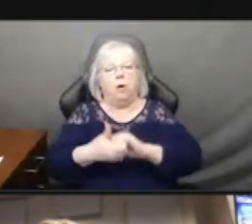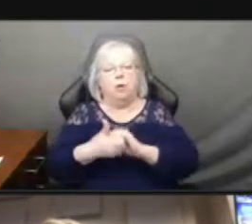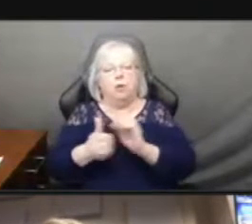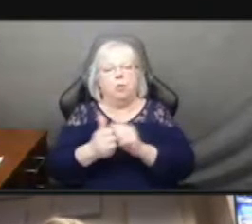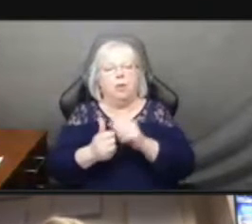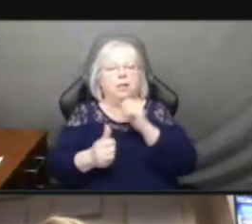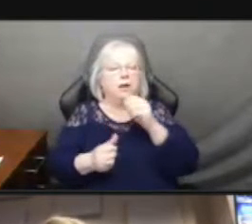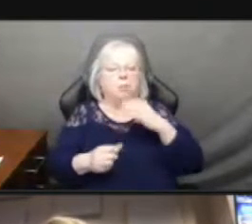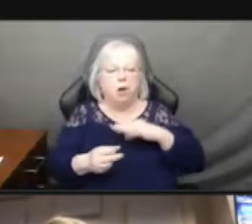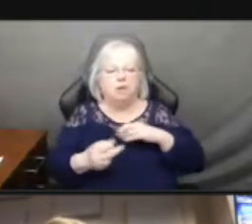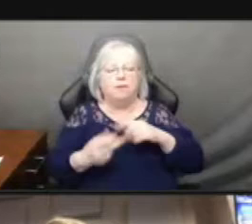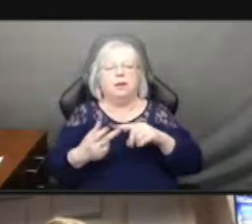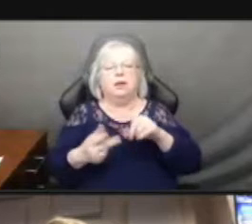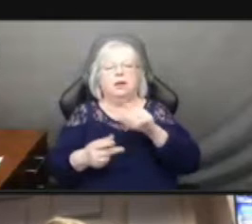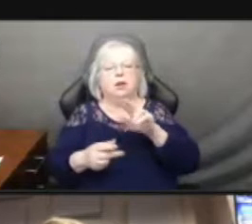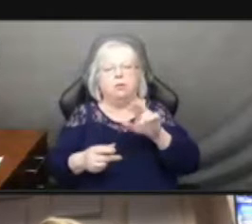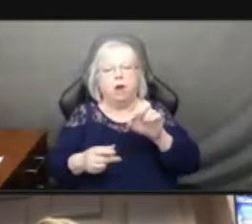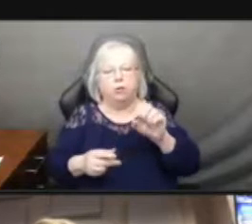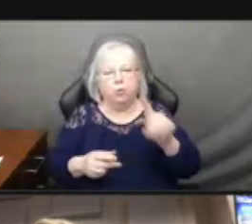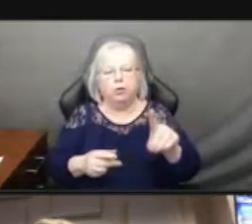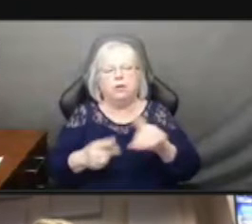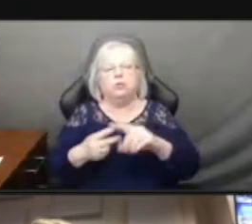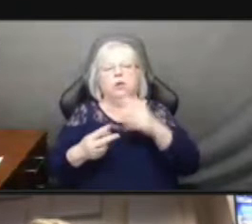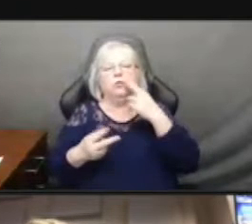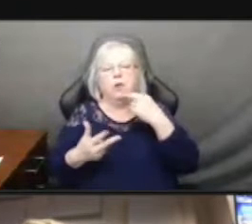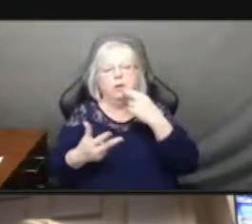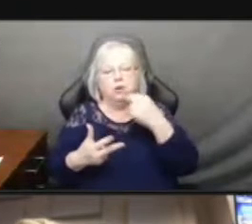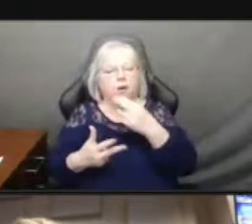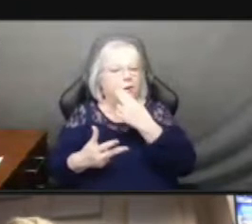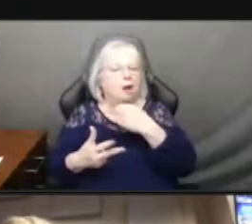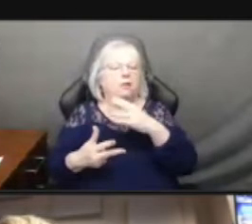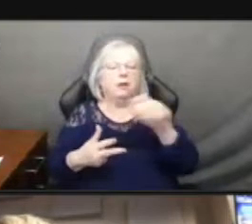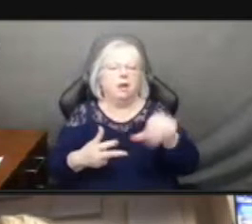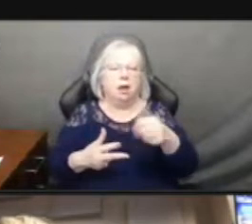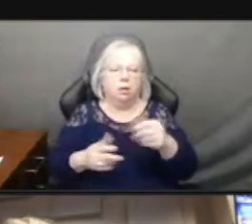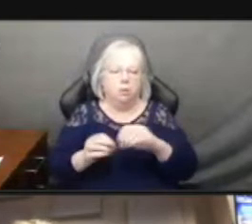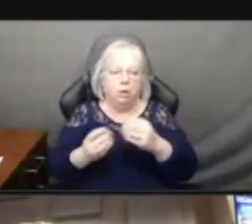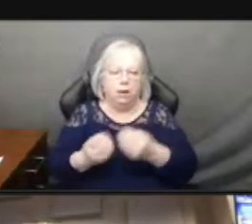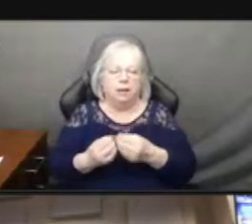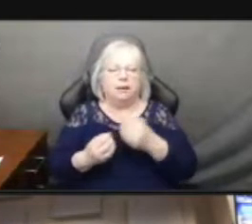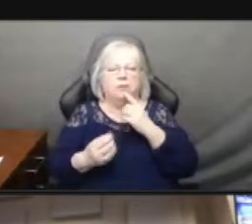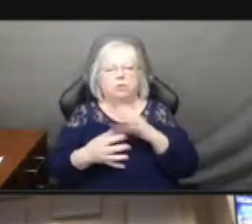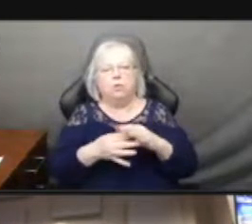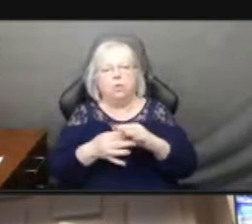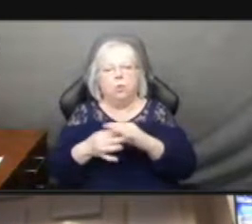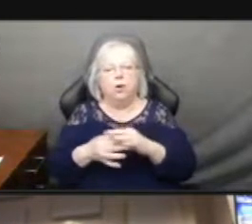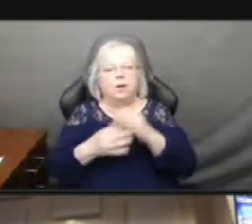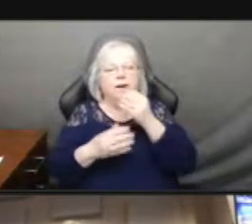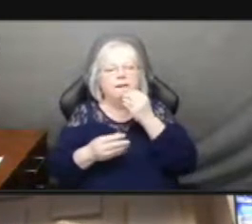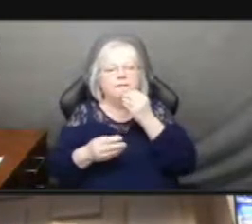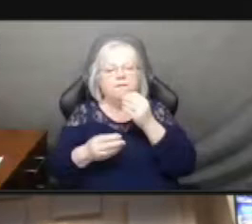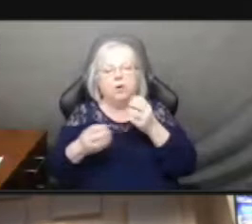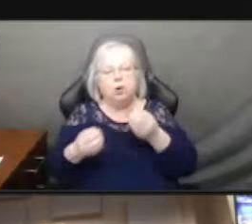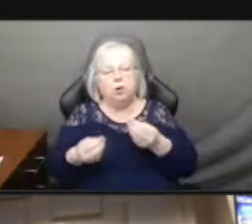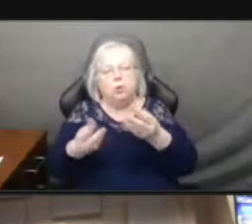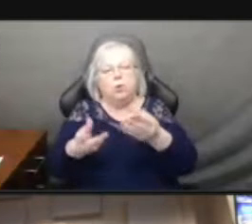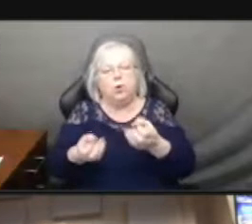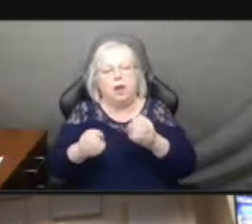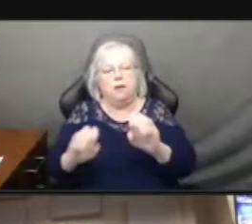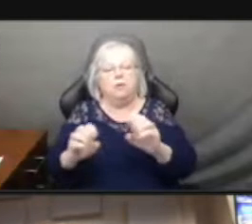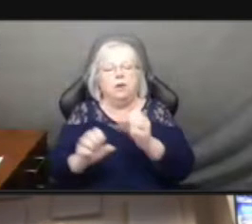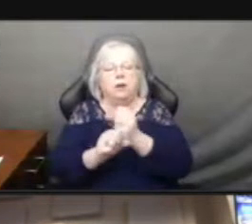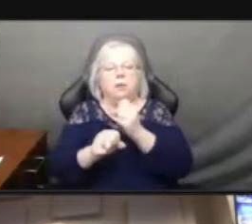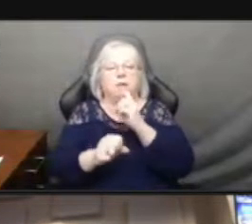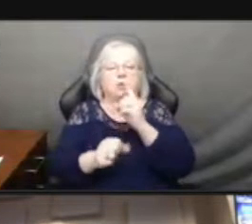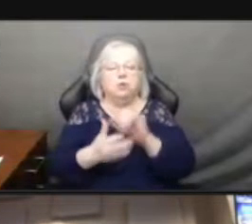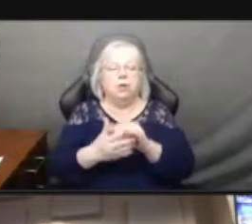Little Rock School District, restaurants, and other organizations to coordinate food relief efforts, including outreach to ensure eligible